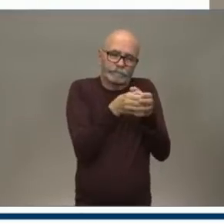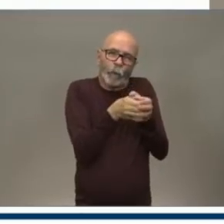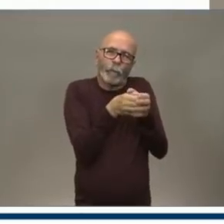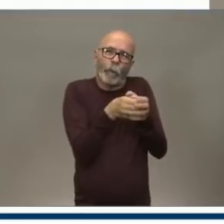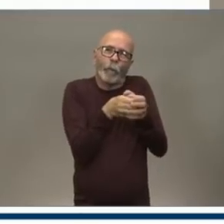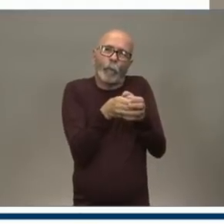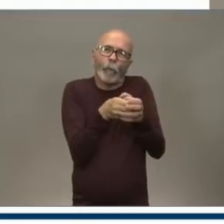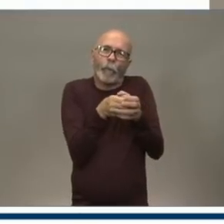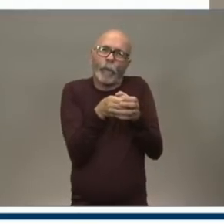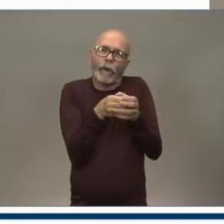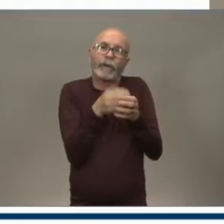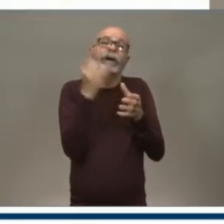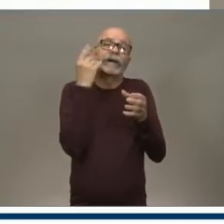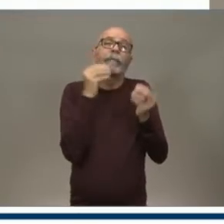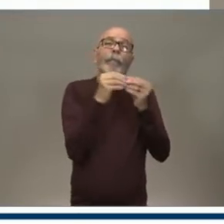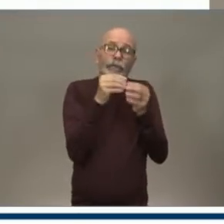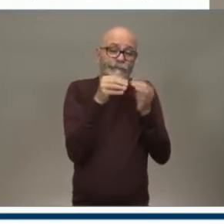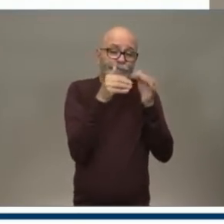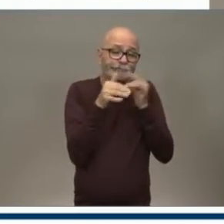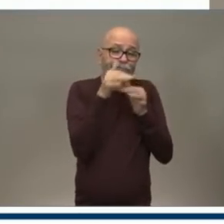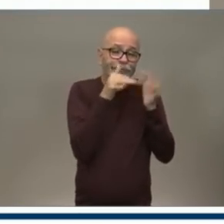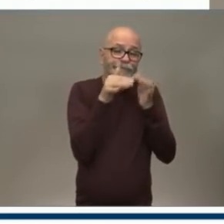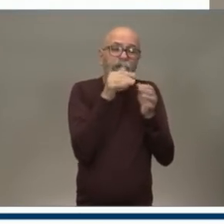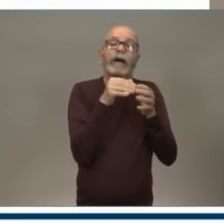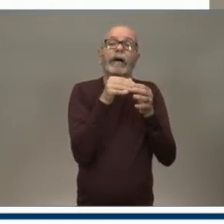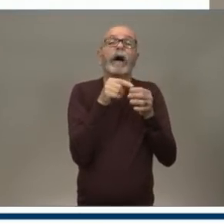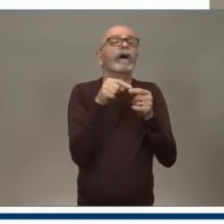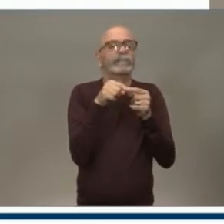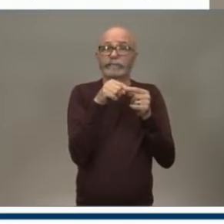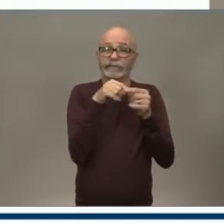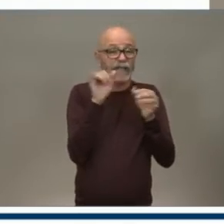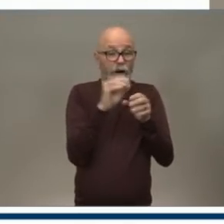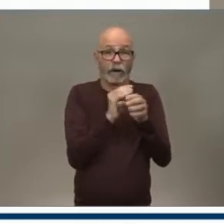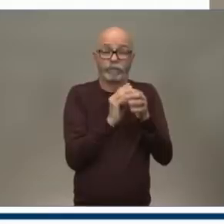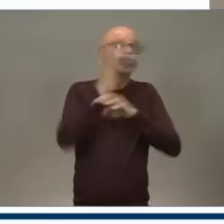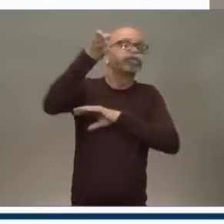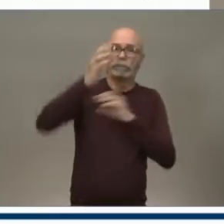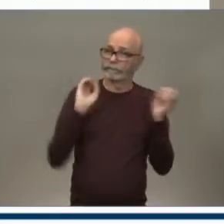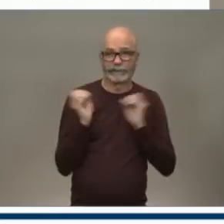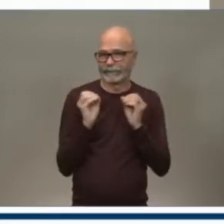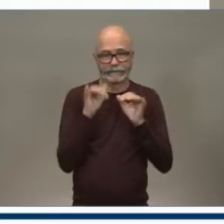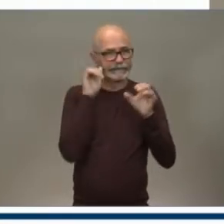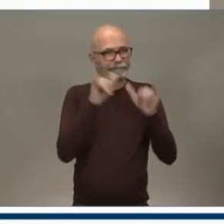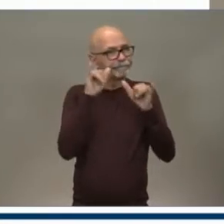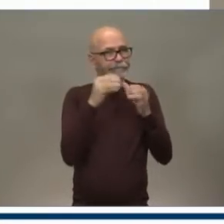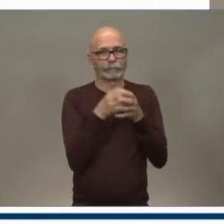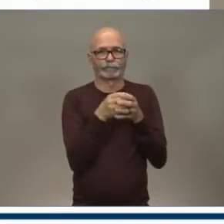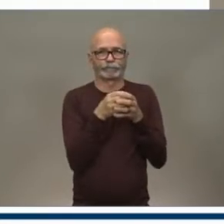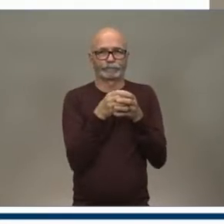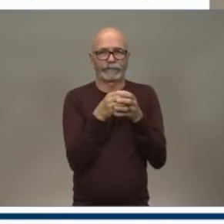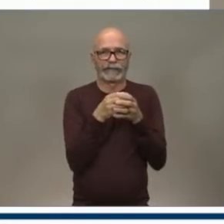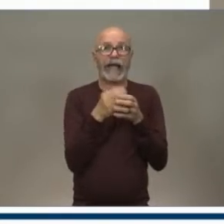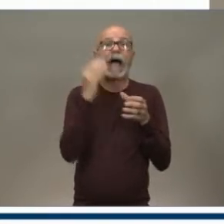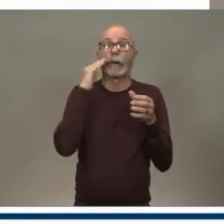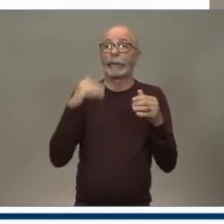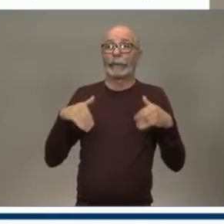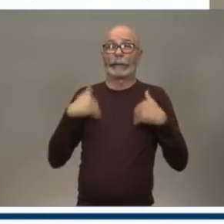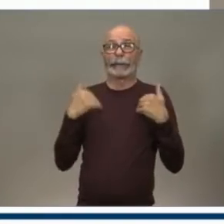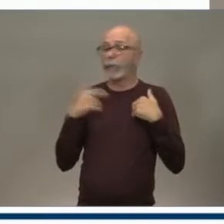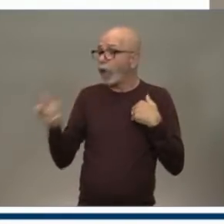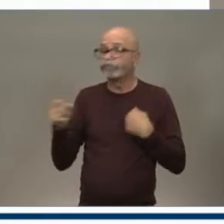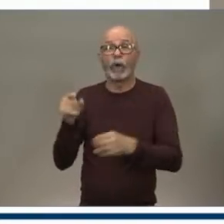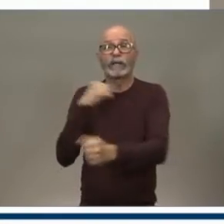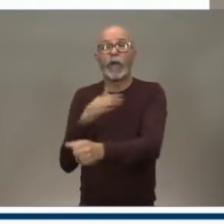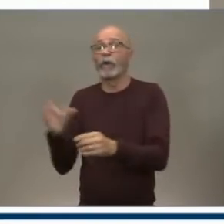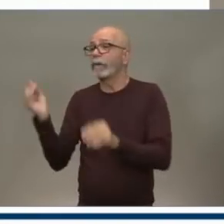no more than 10. You're way more expertise at using technology than certainly I am. My kids tell me that all the time.